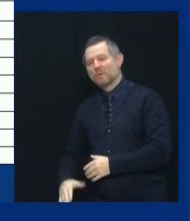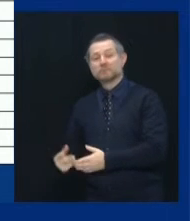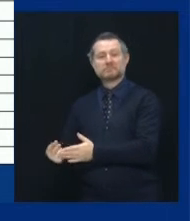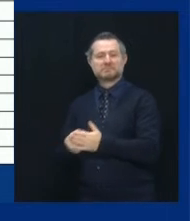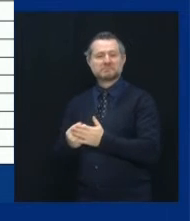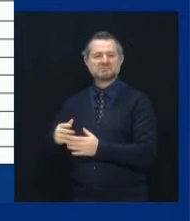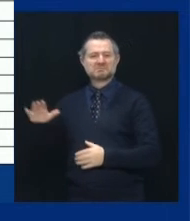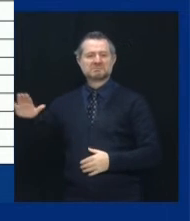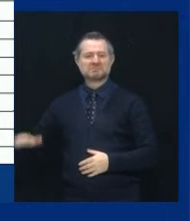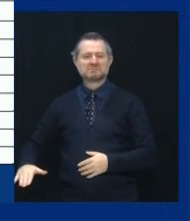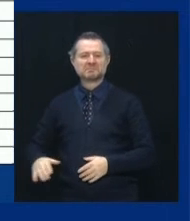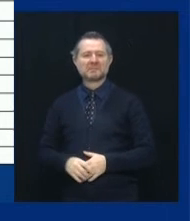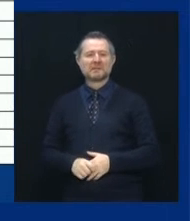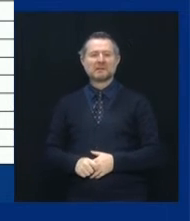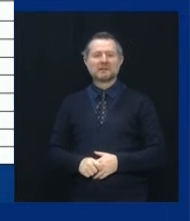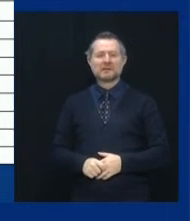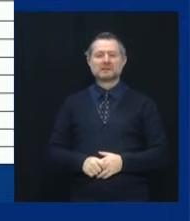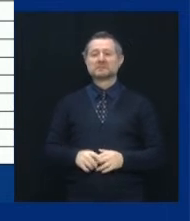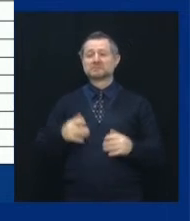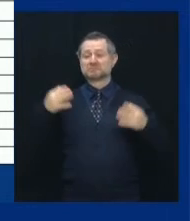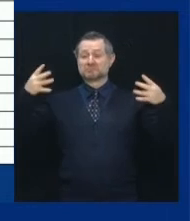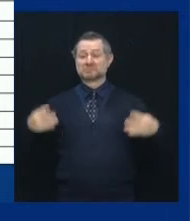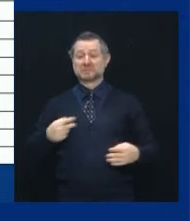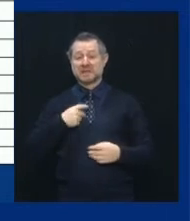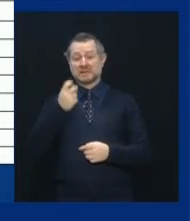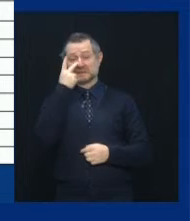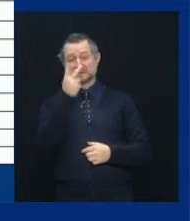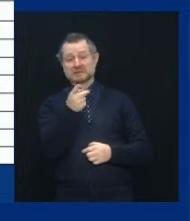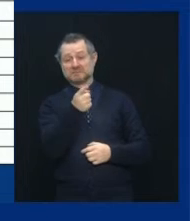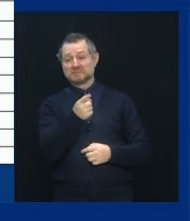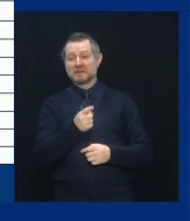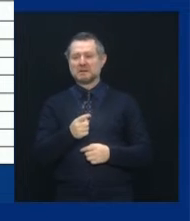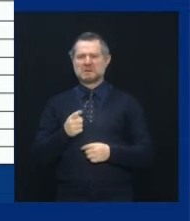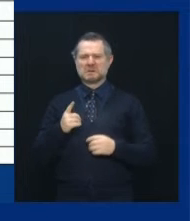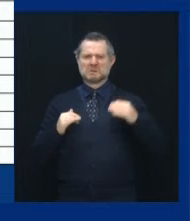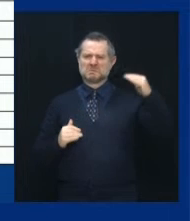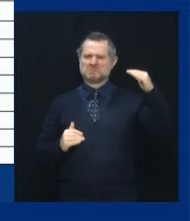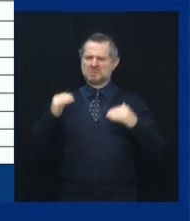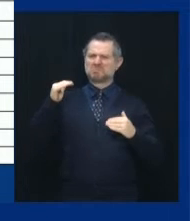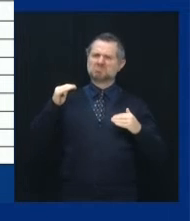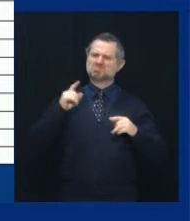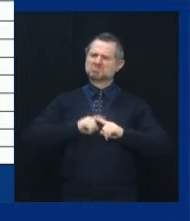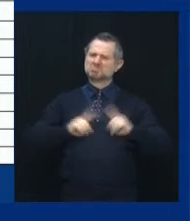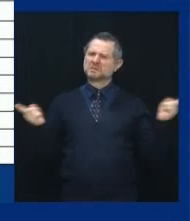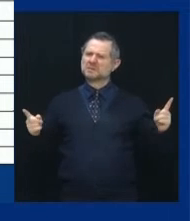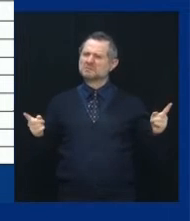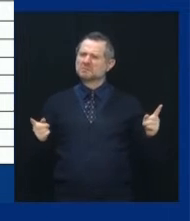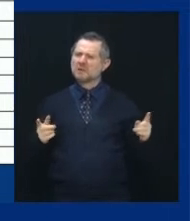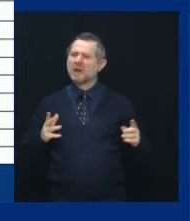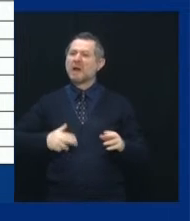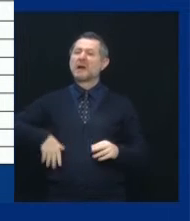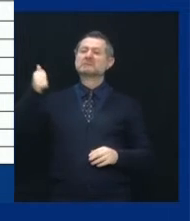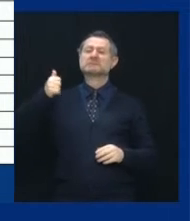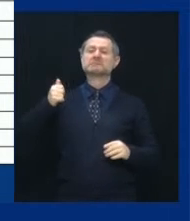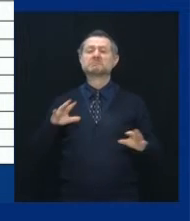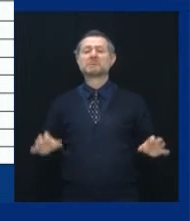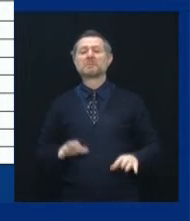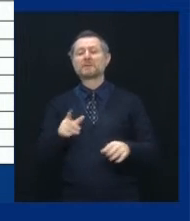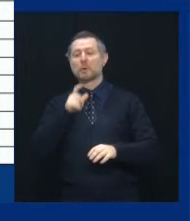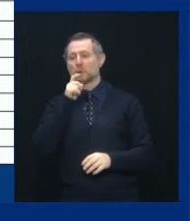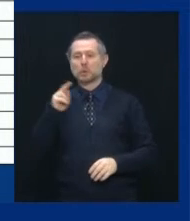10. And you see the gross disparity. Highest performing, New York